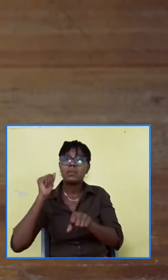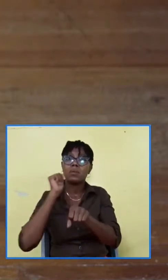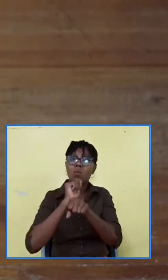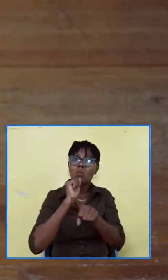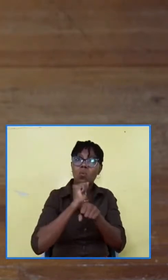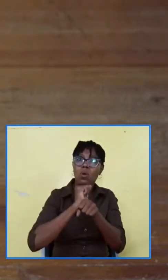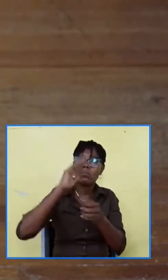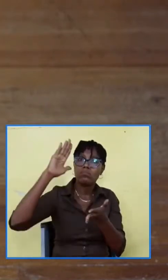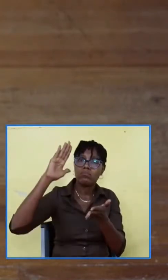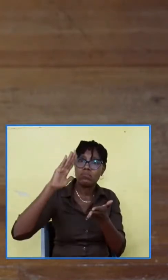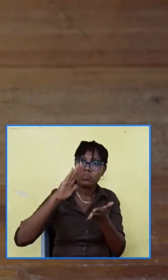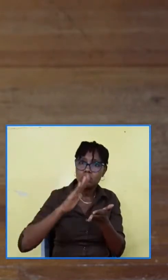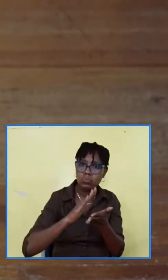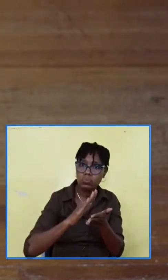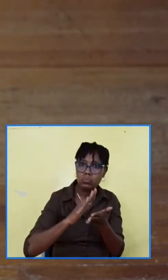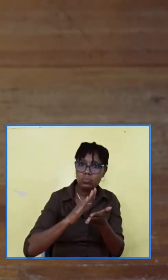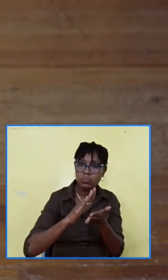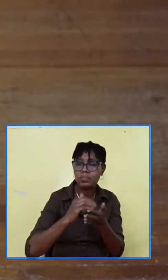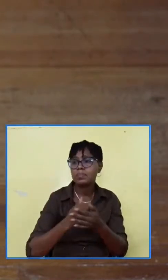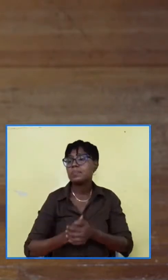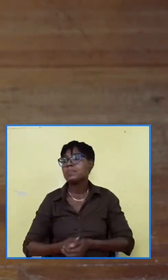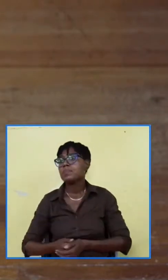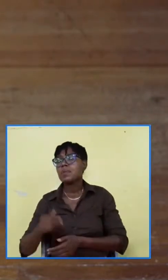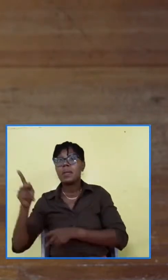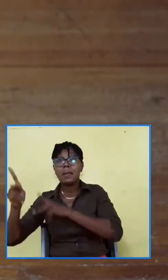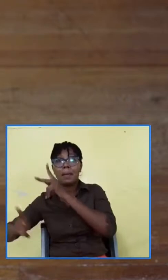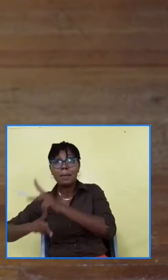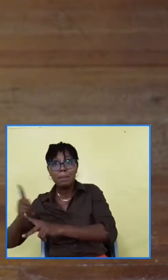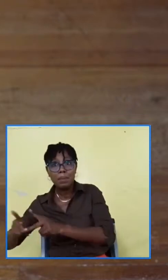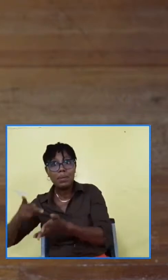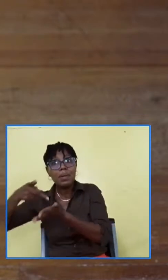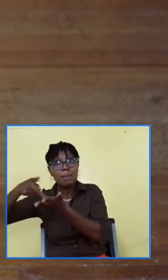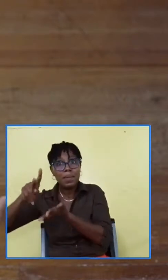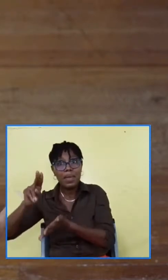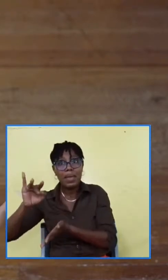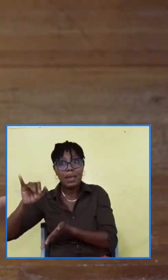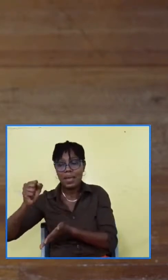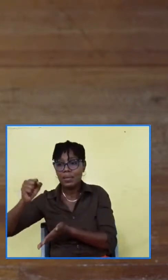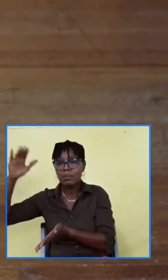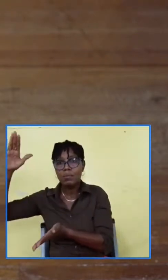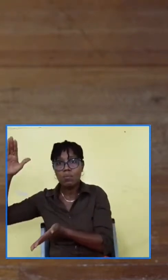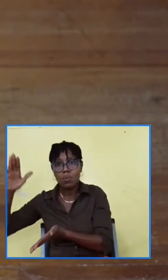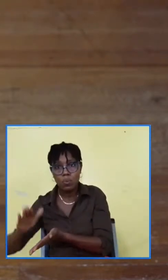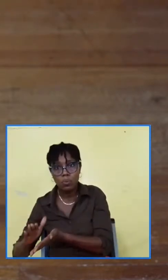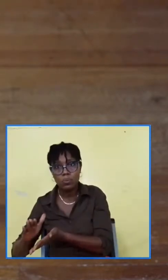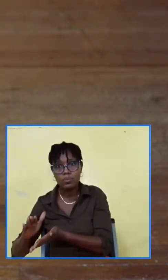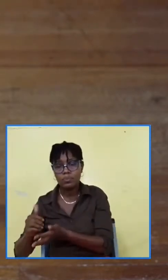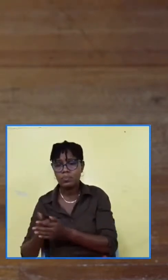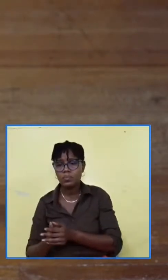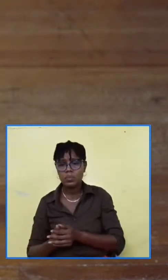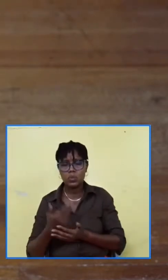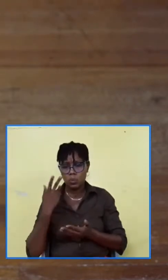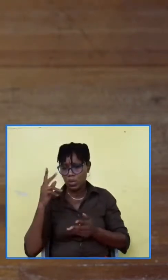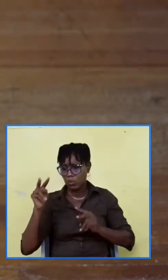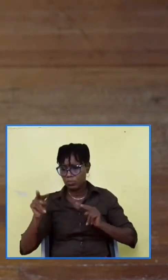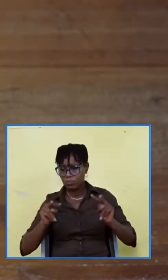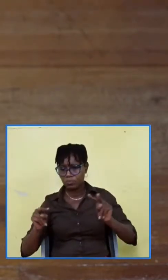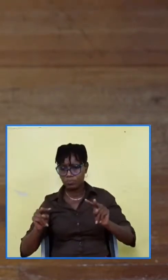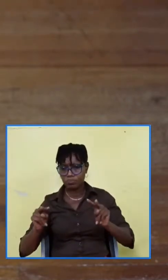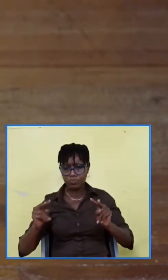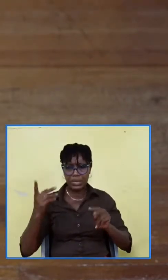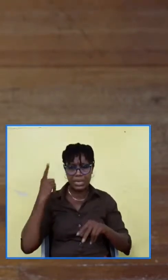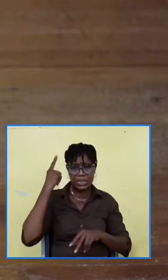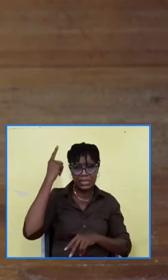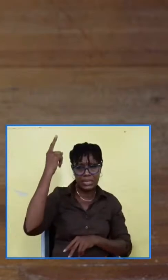the BSS, we see NIS contributors going down. So when you make the projections, and